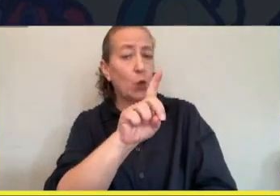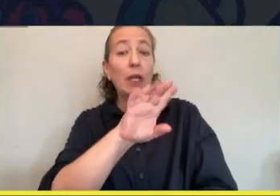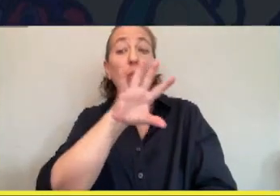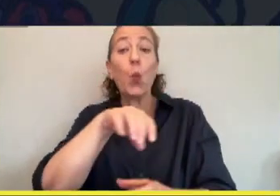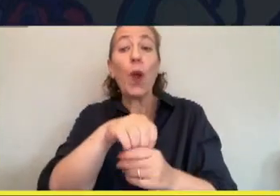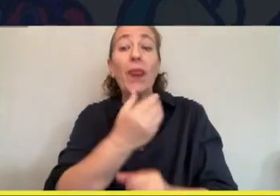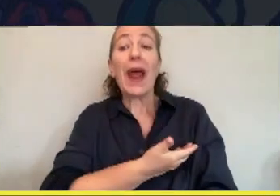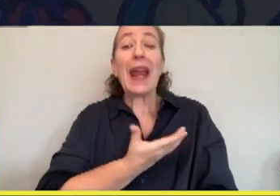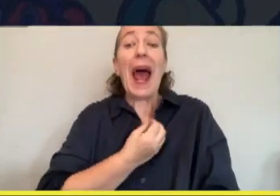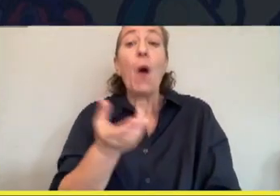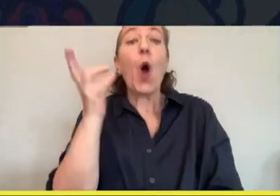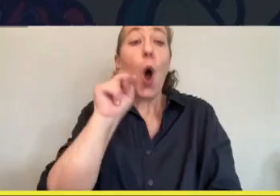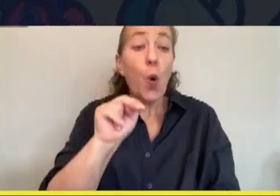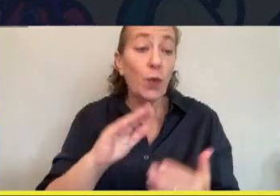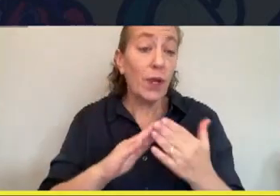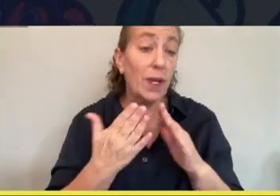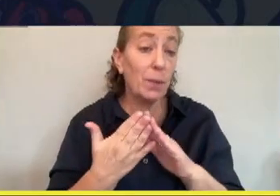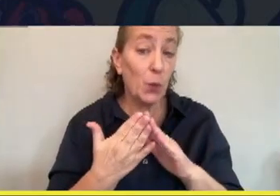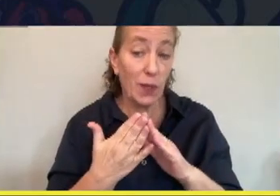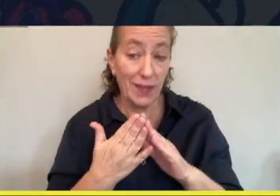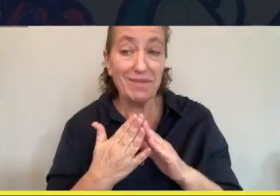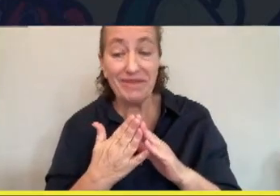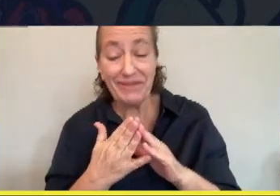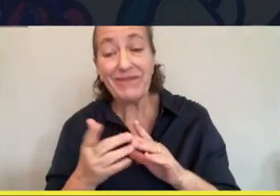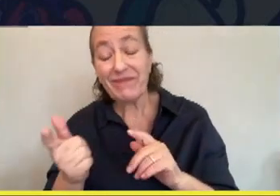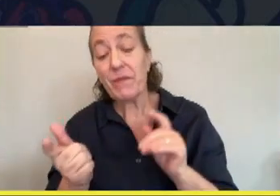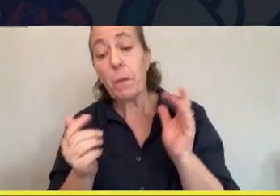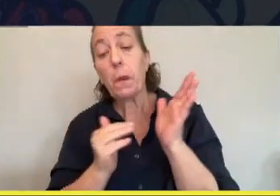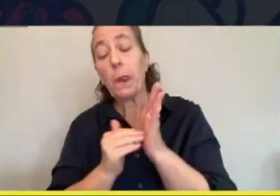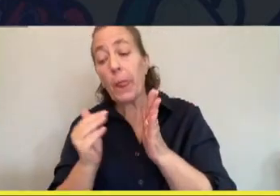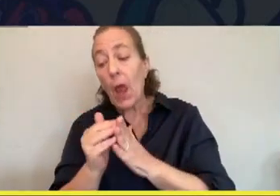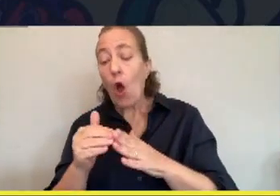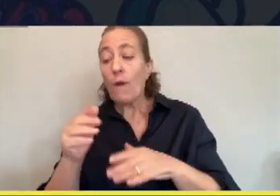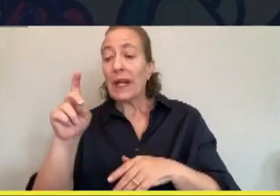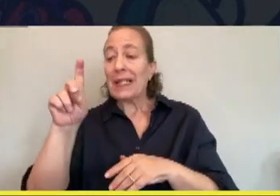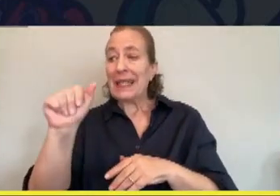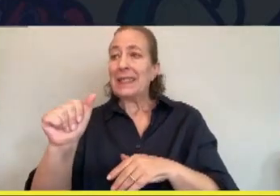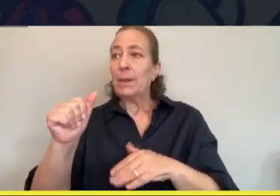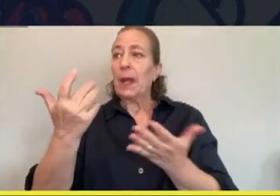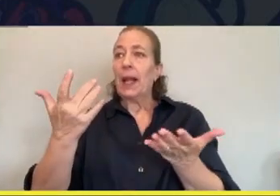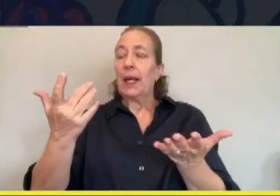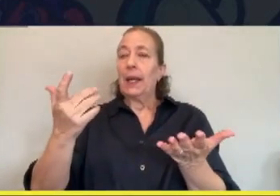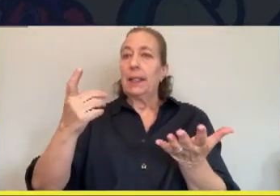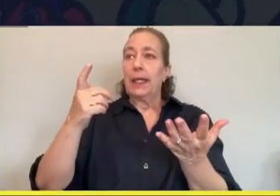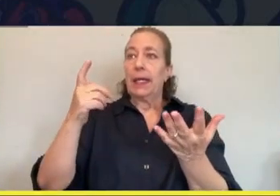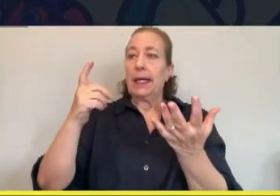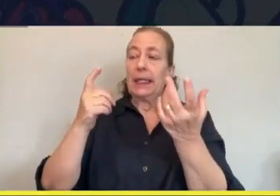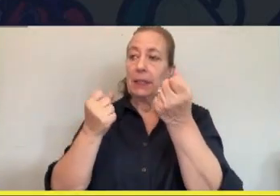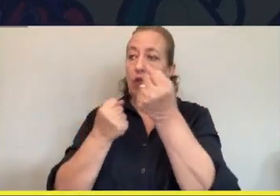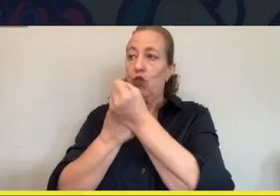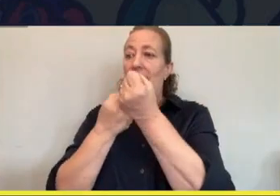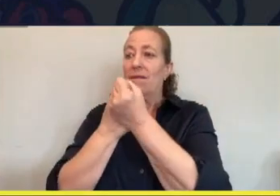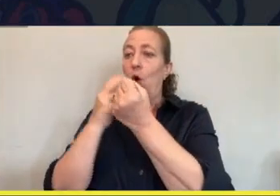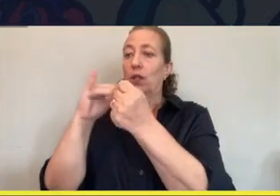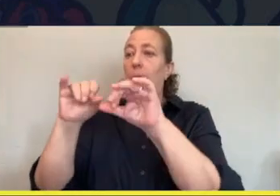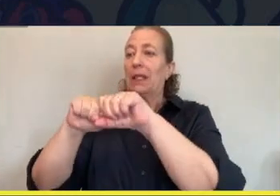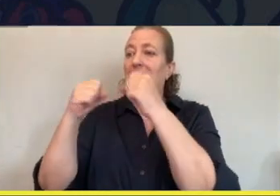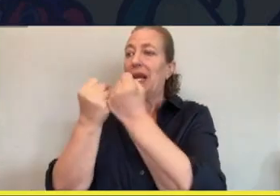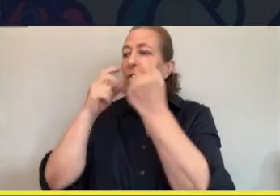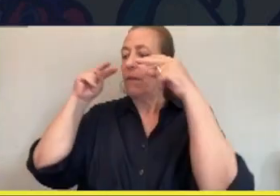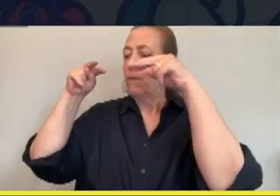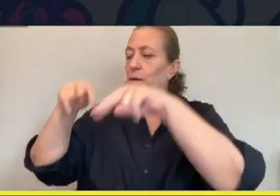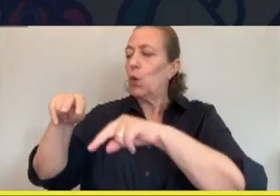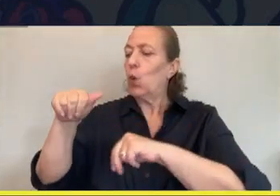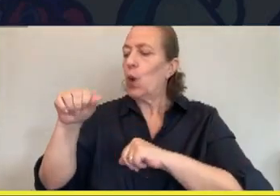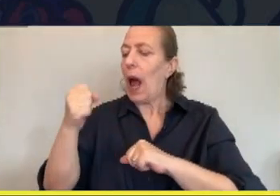by that, I mean, oftentimes disability has been reinforced by society as being viewed as something to avoid